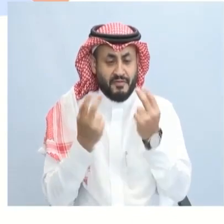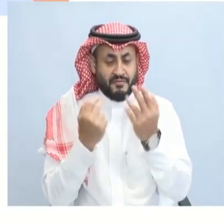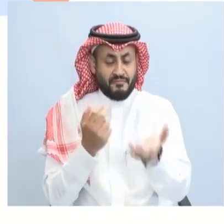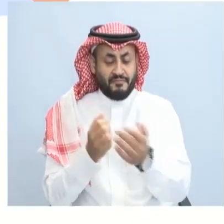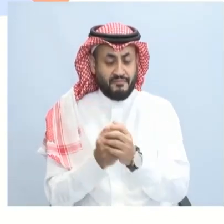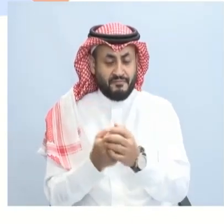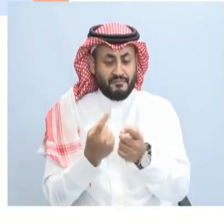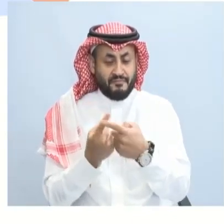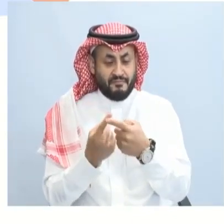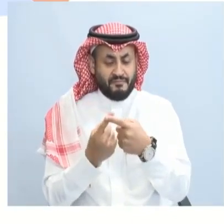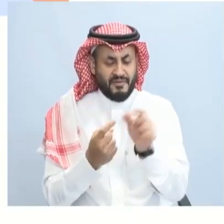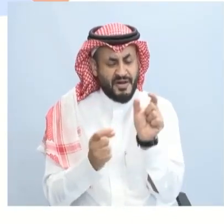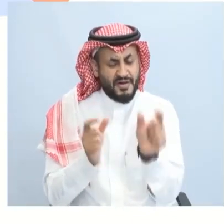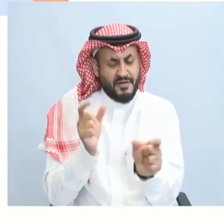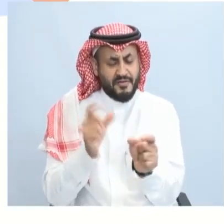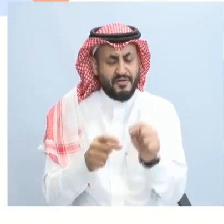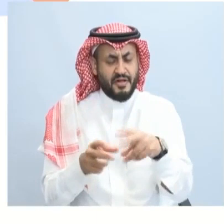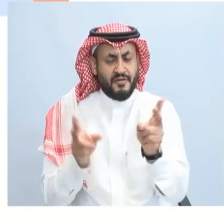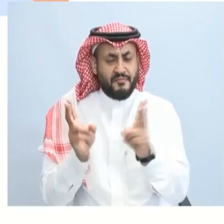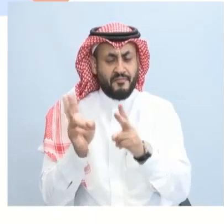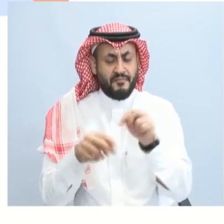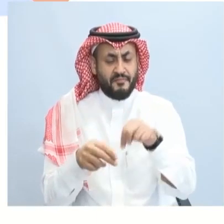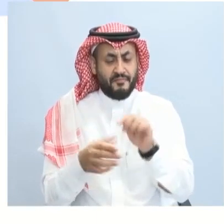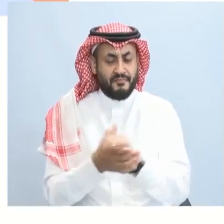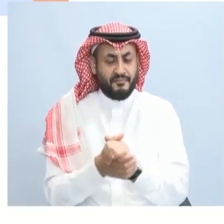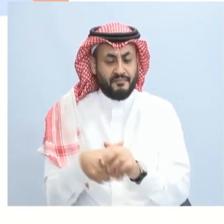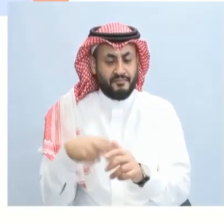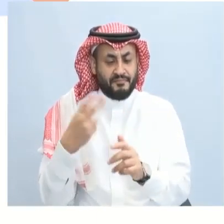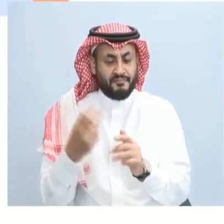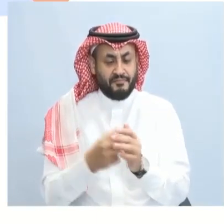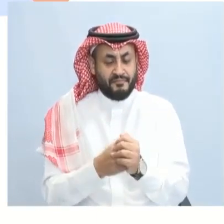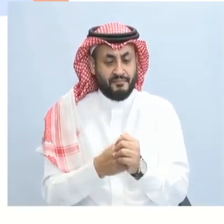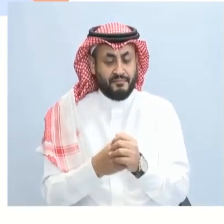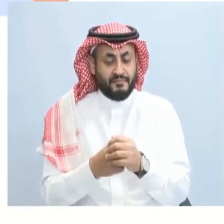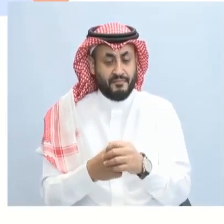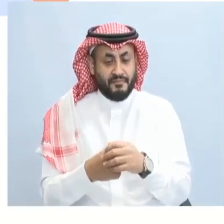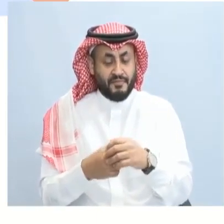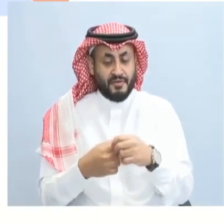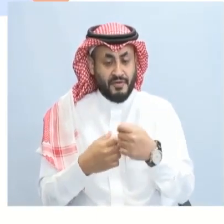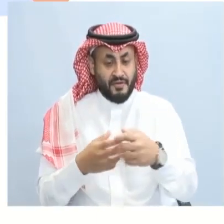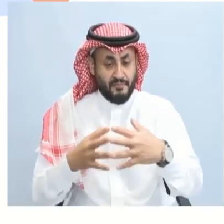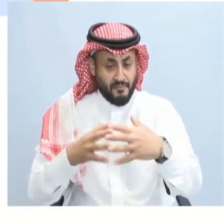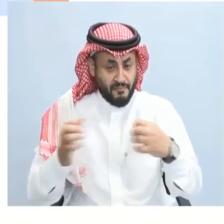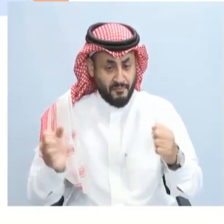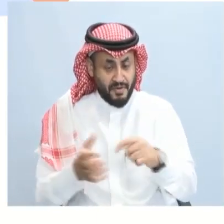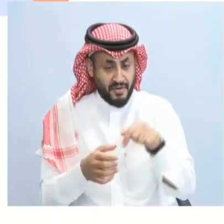use specific phrases in discussion. Number two, to give the meanings of words based on the